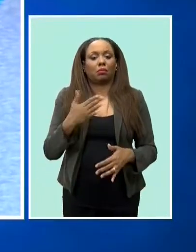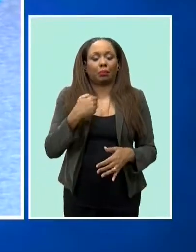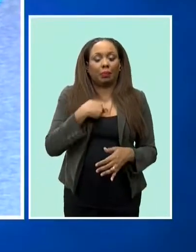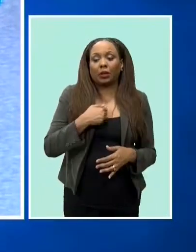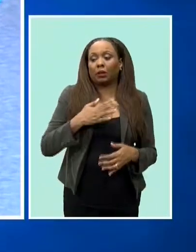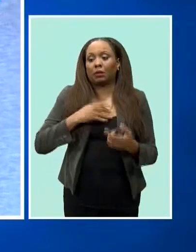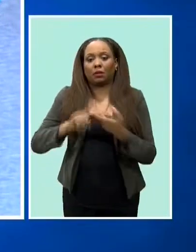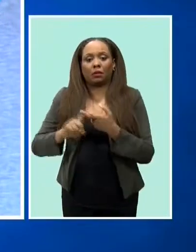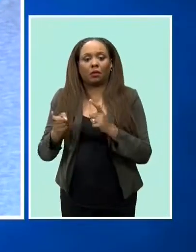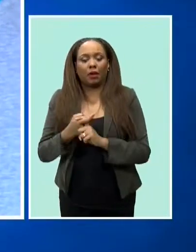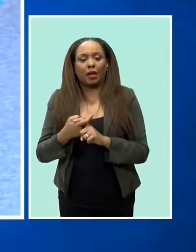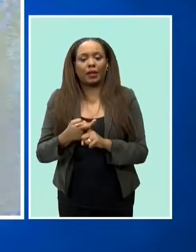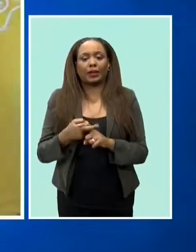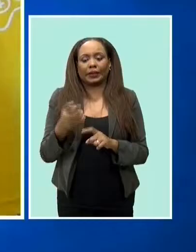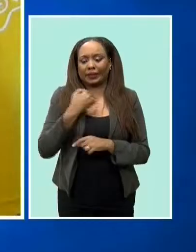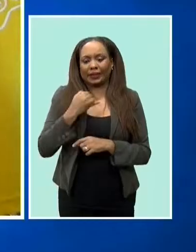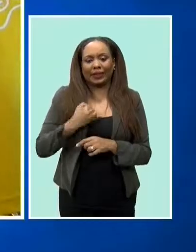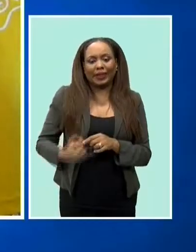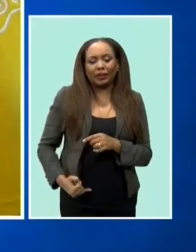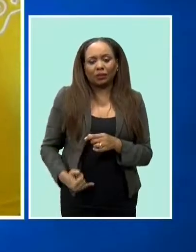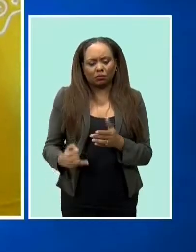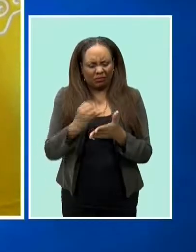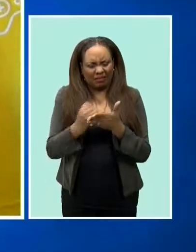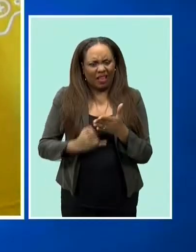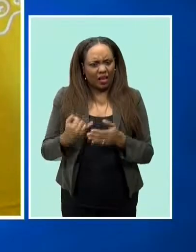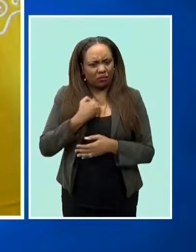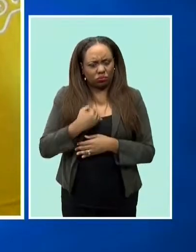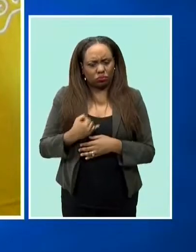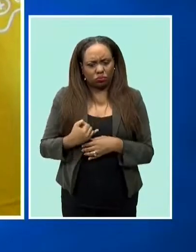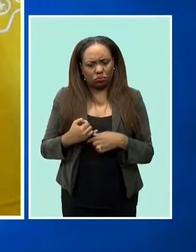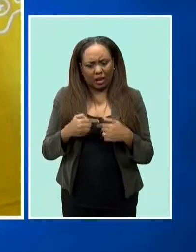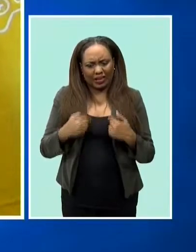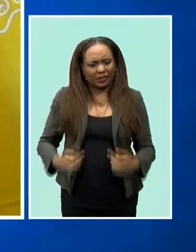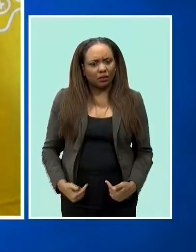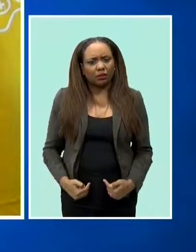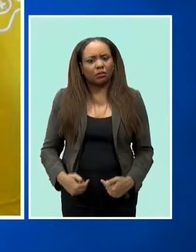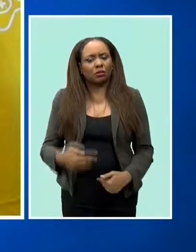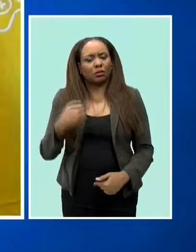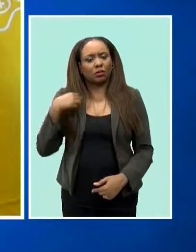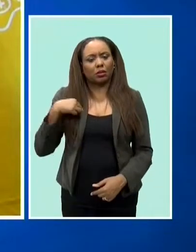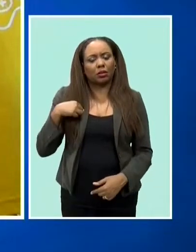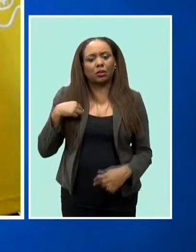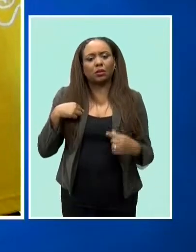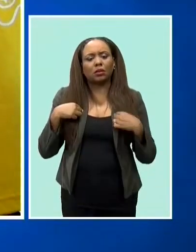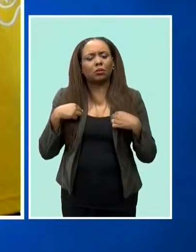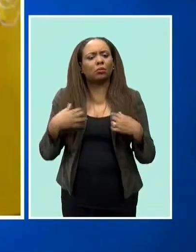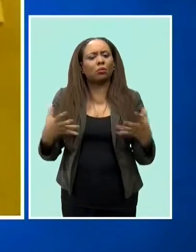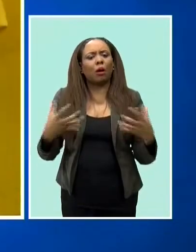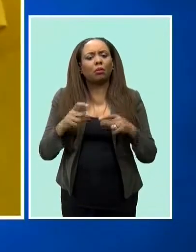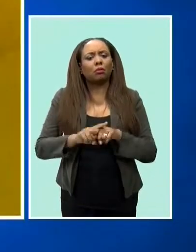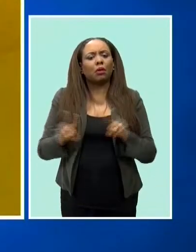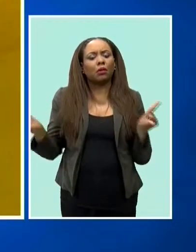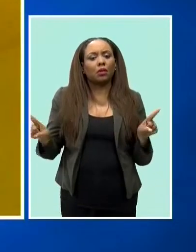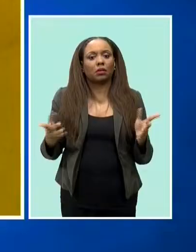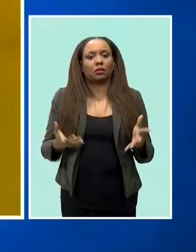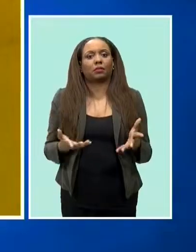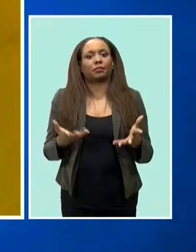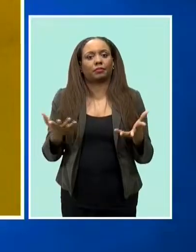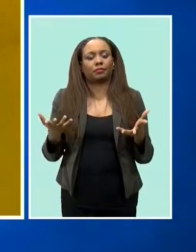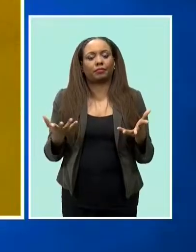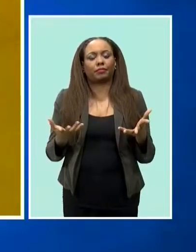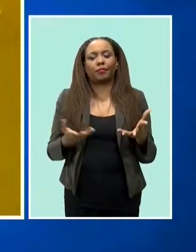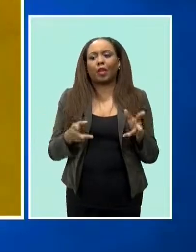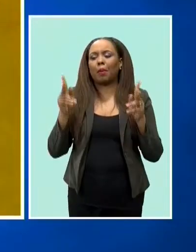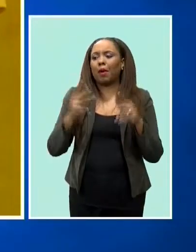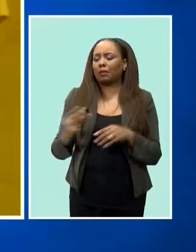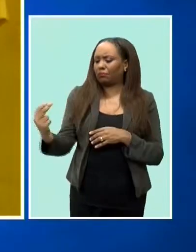just customizing art on t-shirts so that we could be a little different. So then it was like somebody